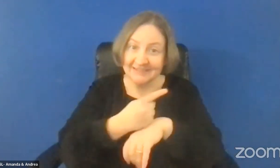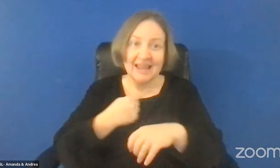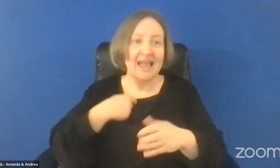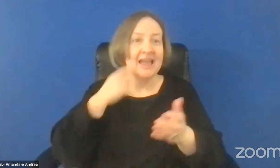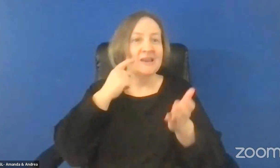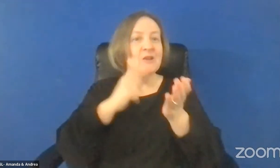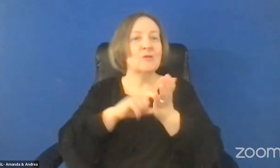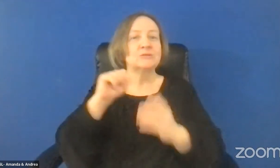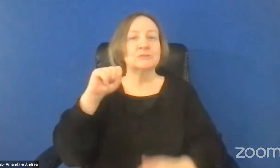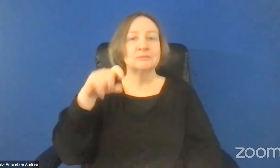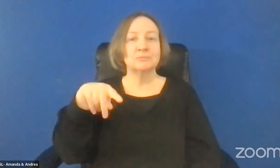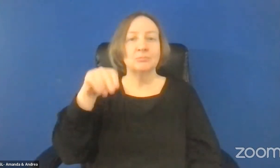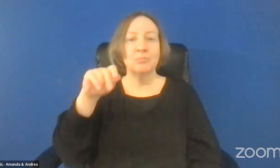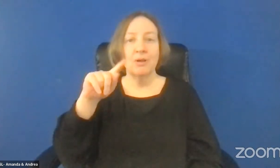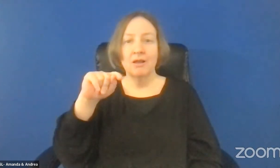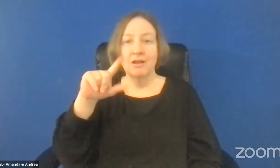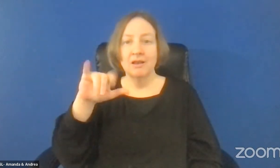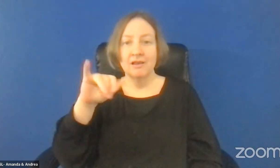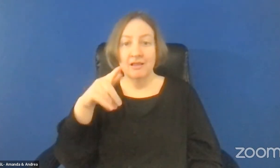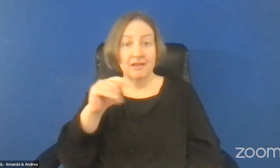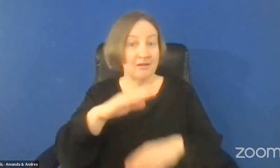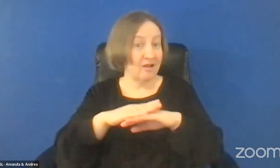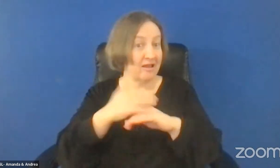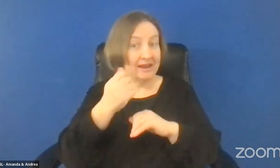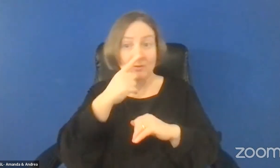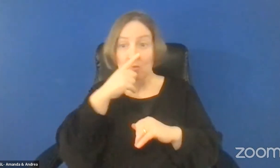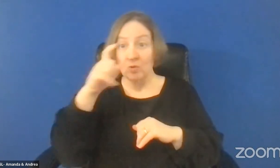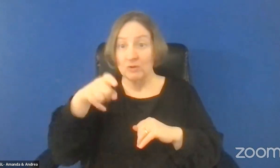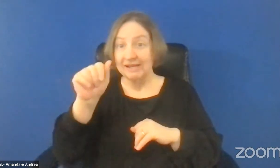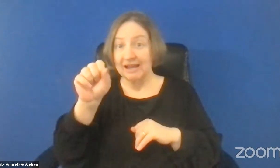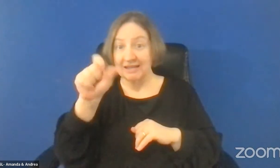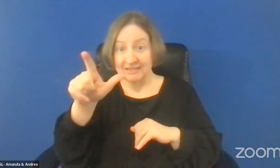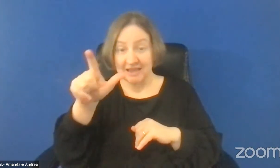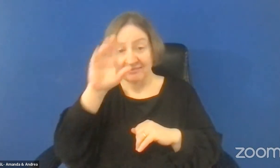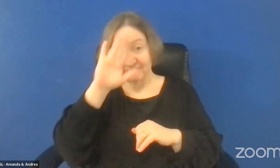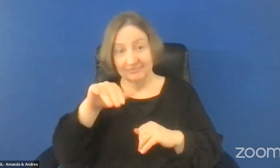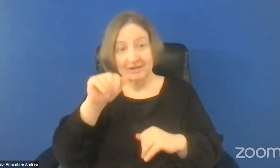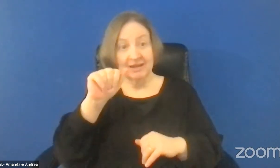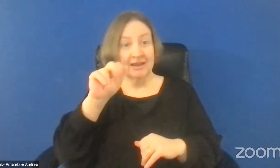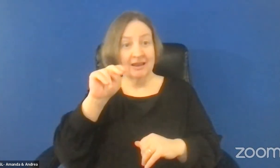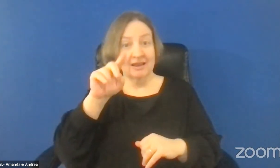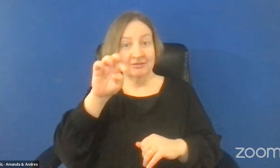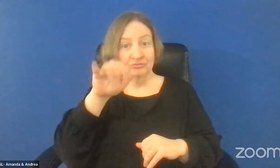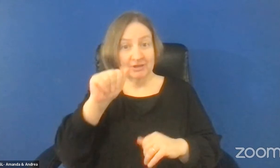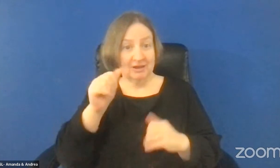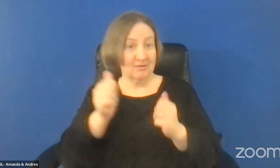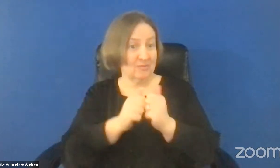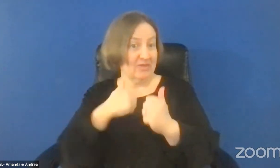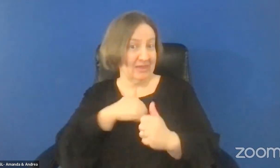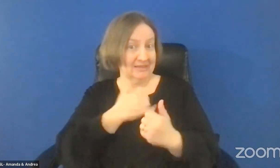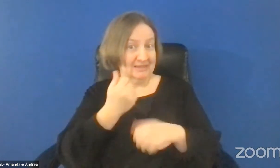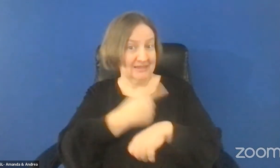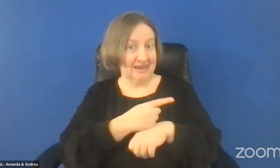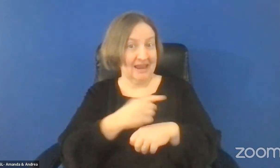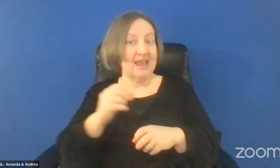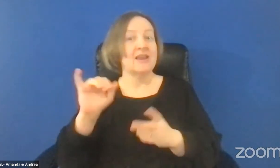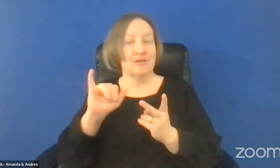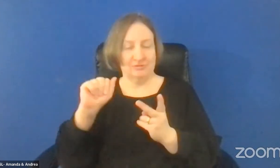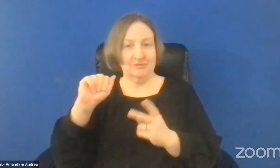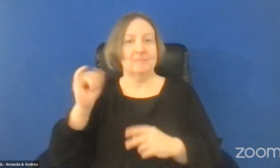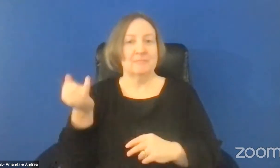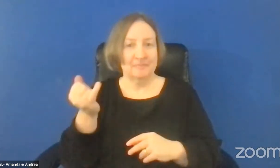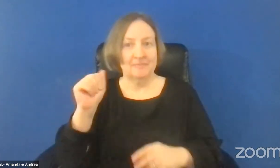So everyone who needs ASL, make sure that you know that we do have Andrea with us today. And I believe we have also